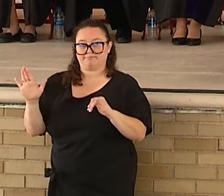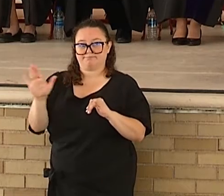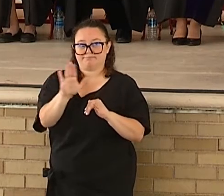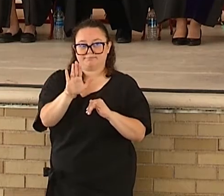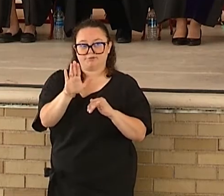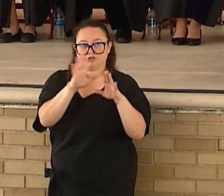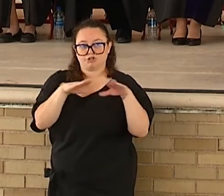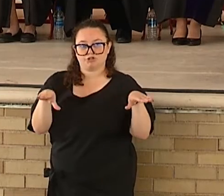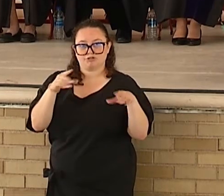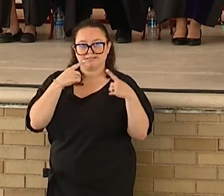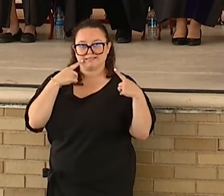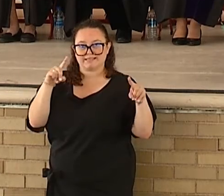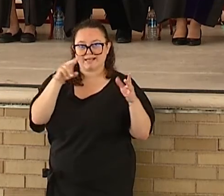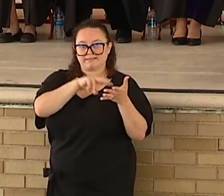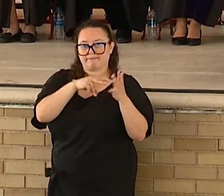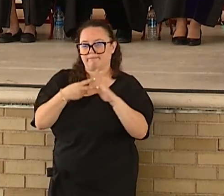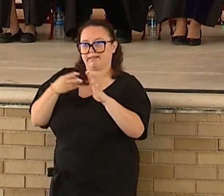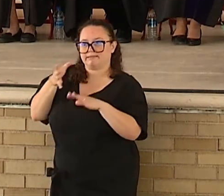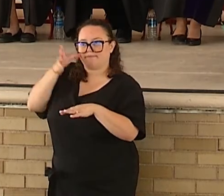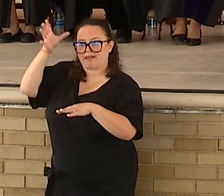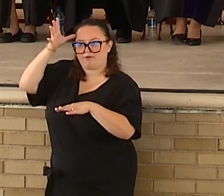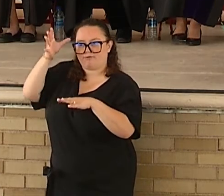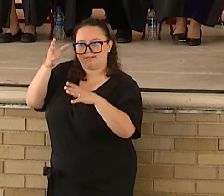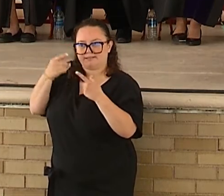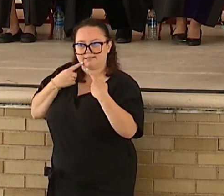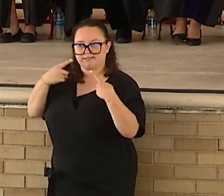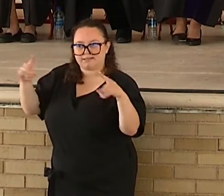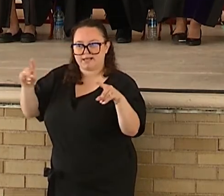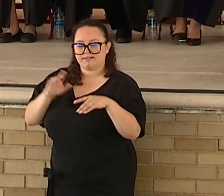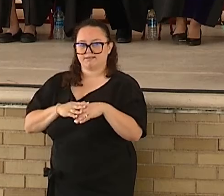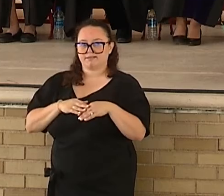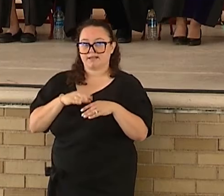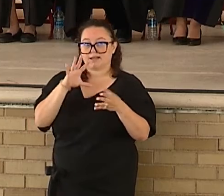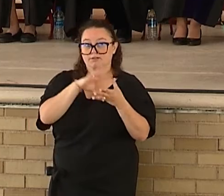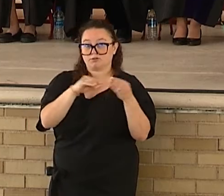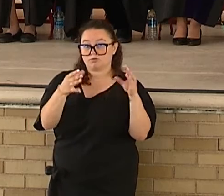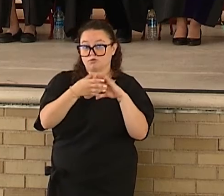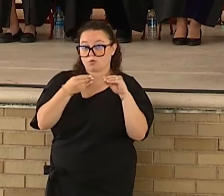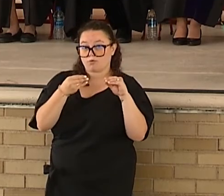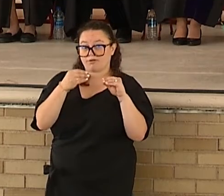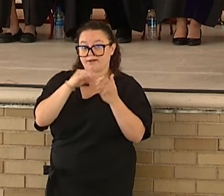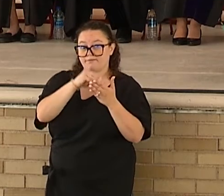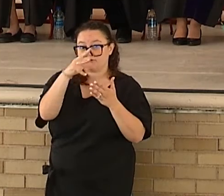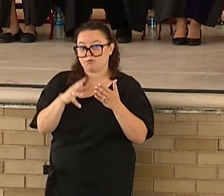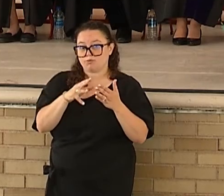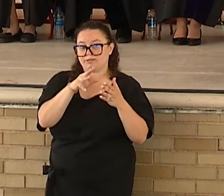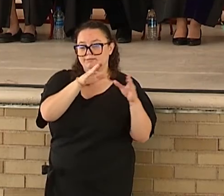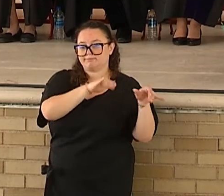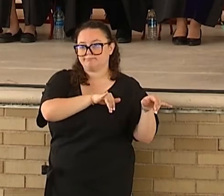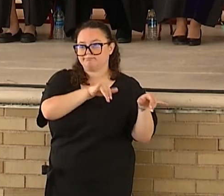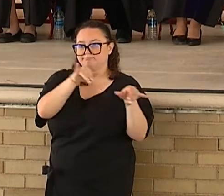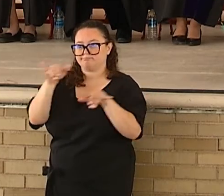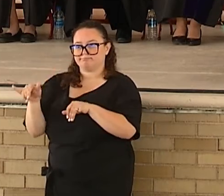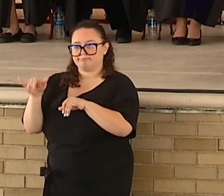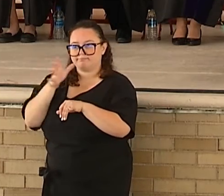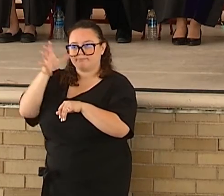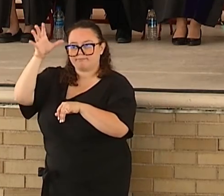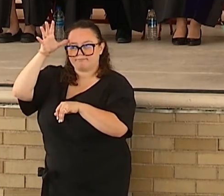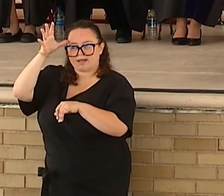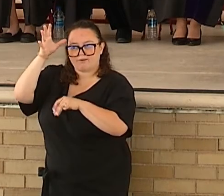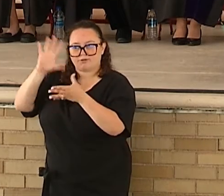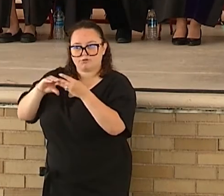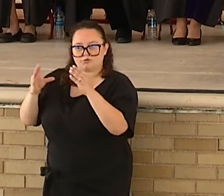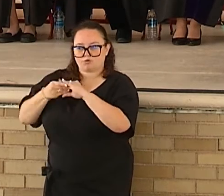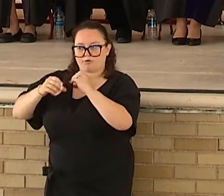your success. Their story and where it takes them is an extension of yours. And let me give you